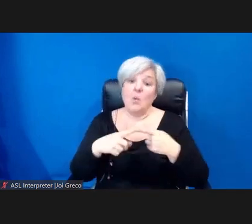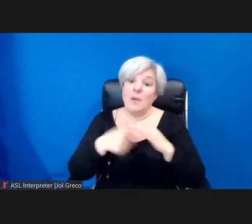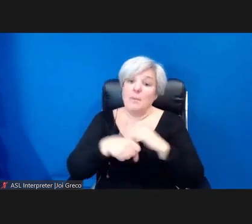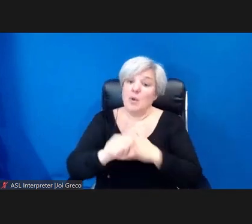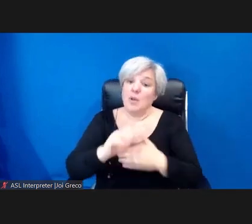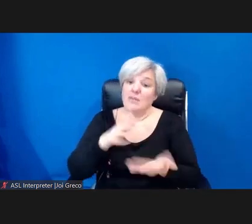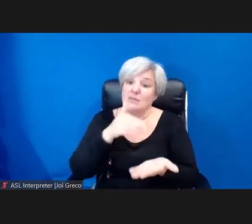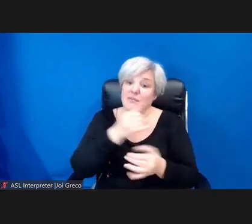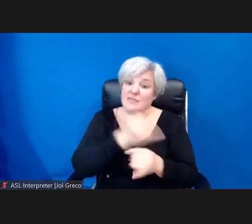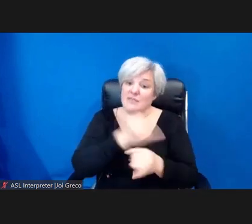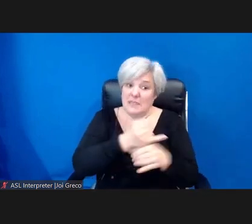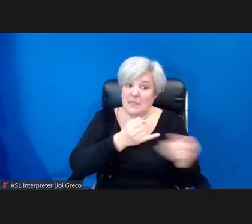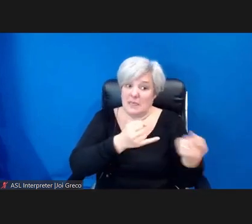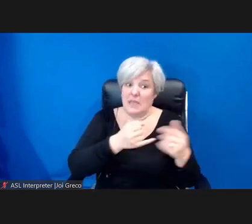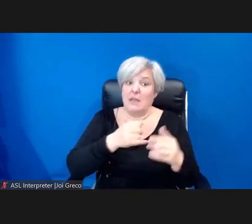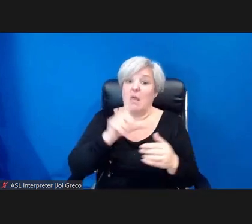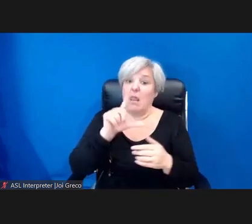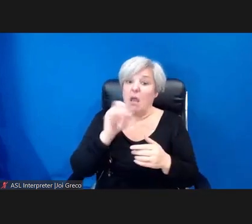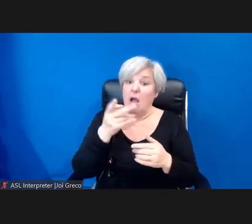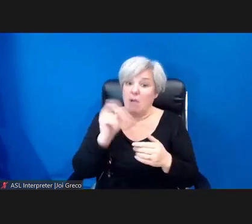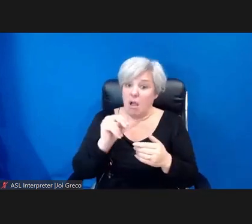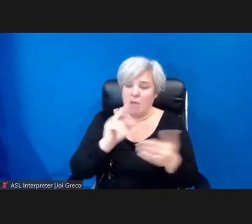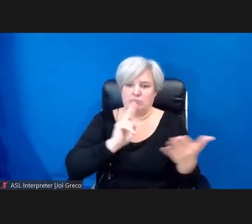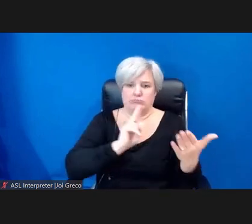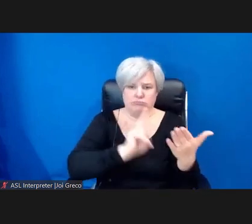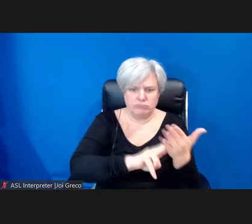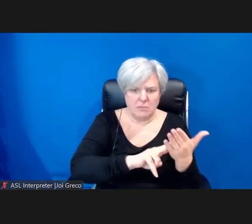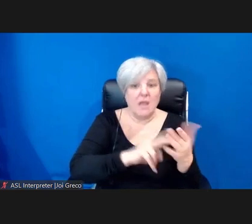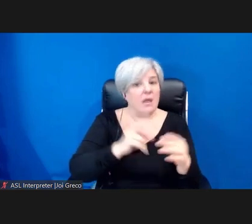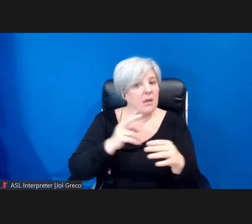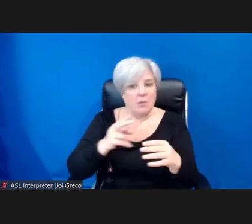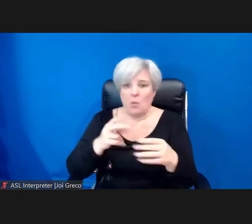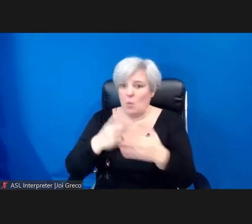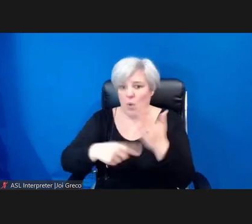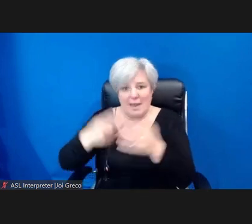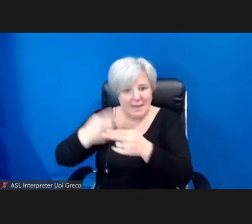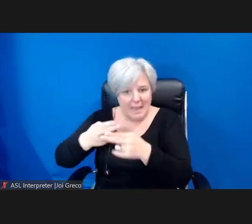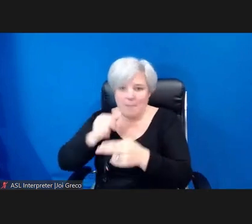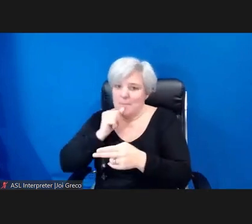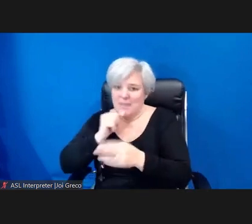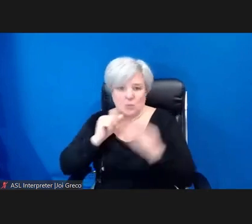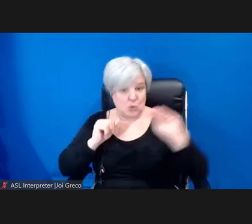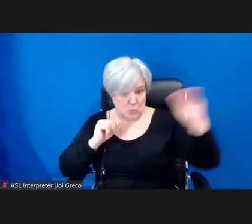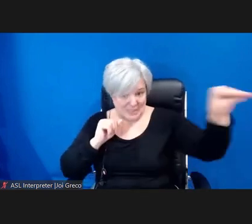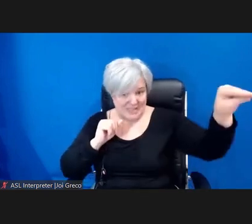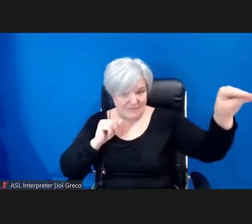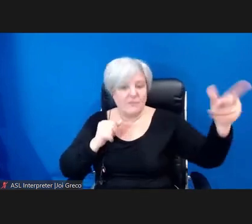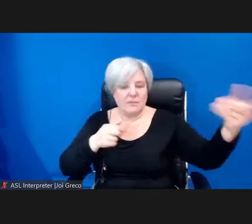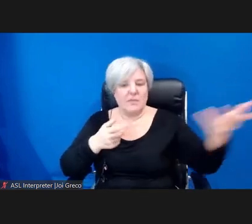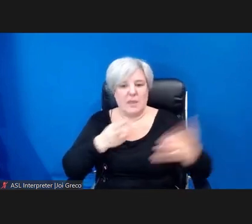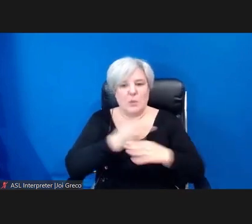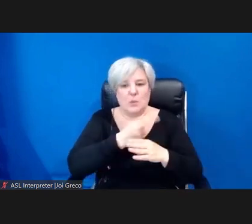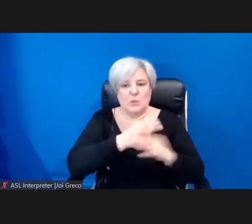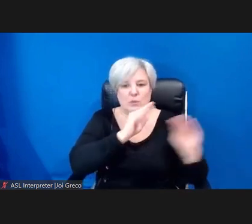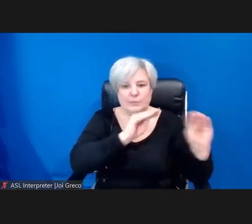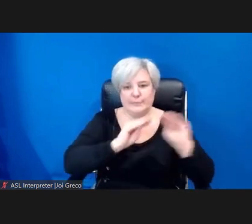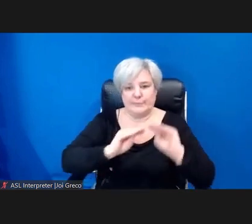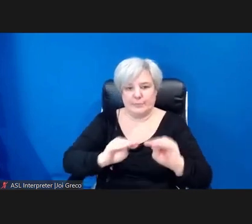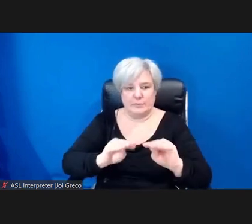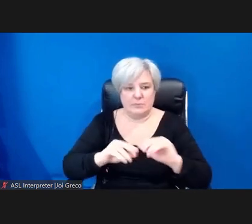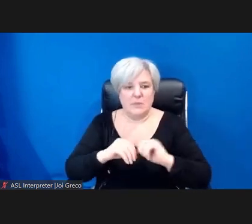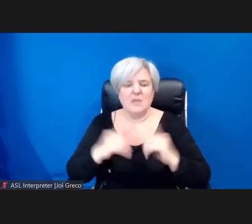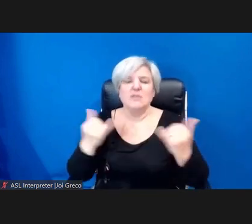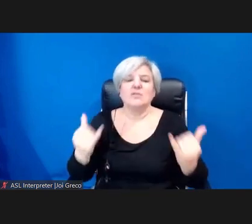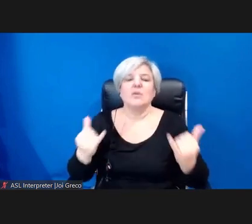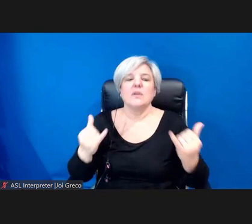facility logs in, they will use their assigned name and password that you have created for them. So let's go